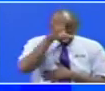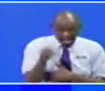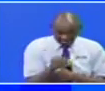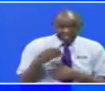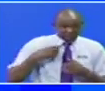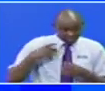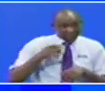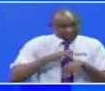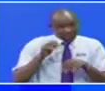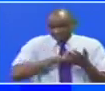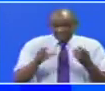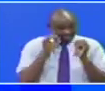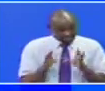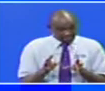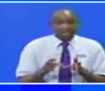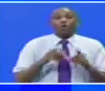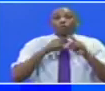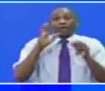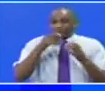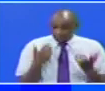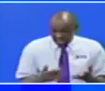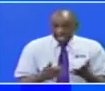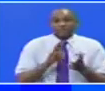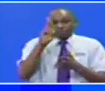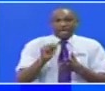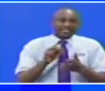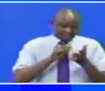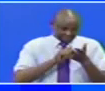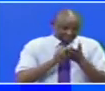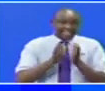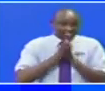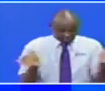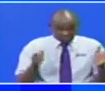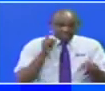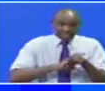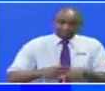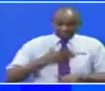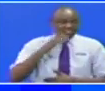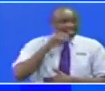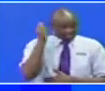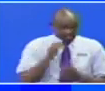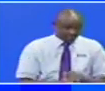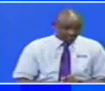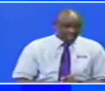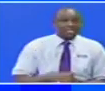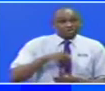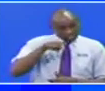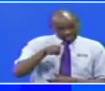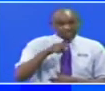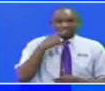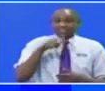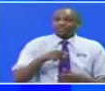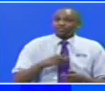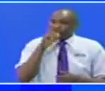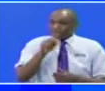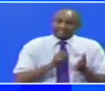a failed continent. This was the UN Secretary General's message during his maiden visit here in Kenya. The UN boss, Antonio